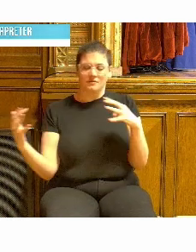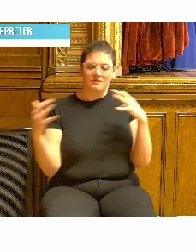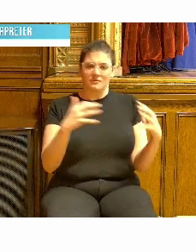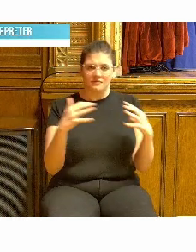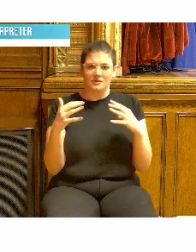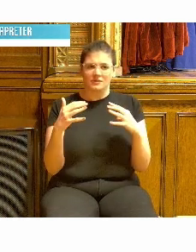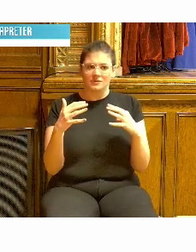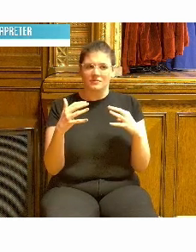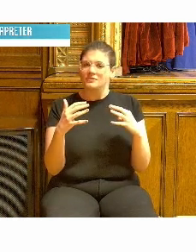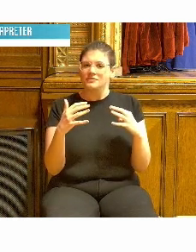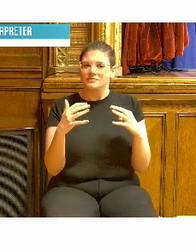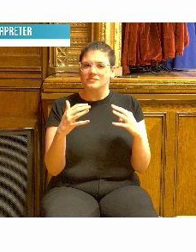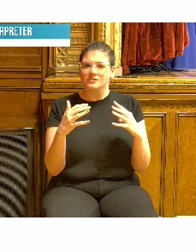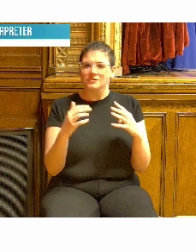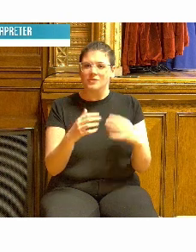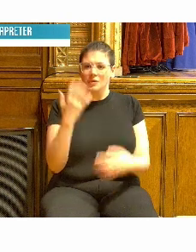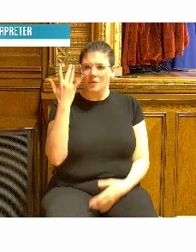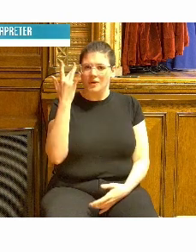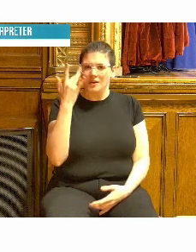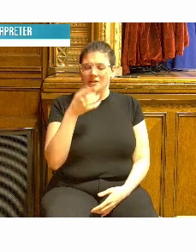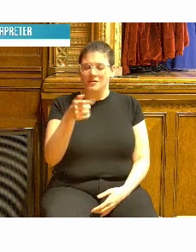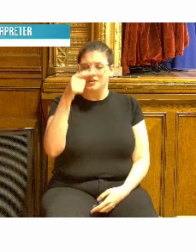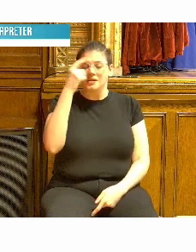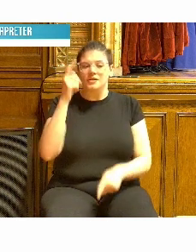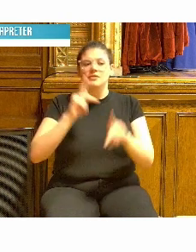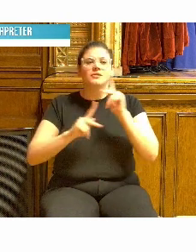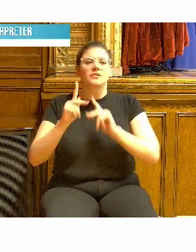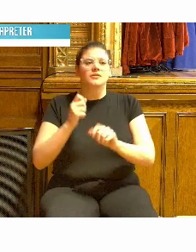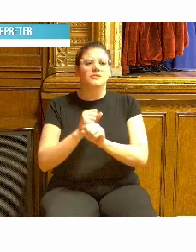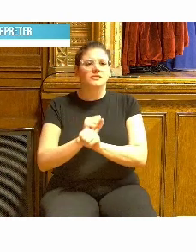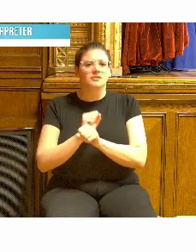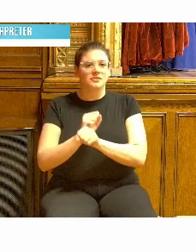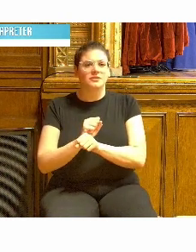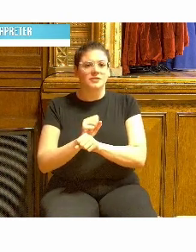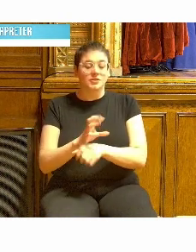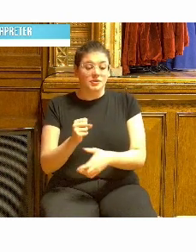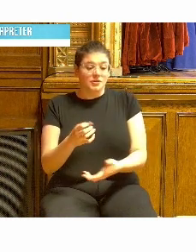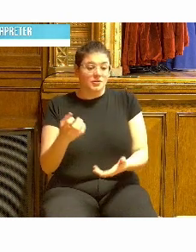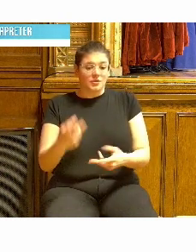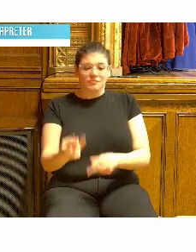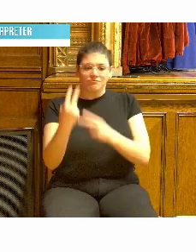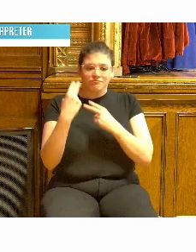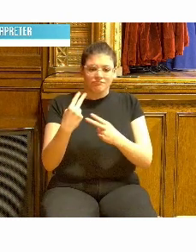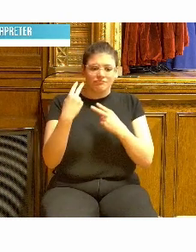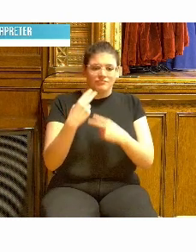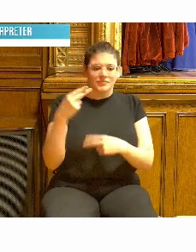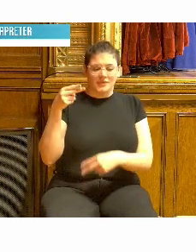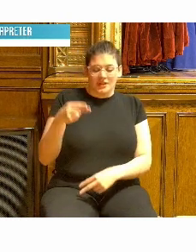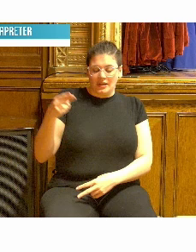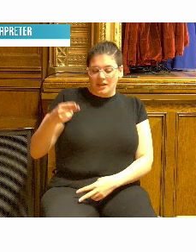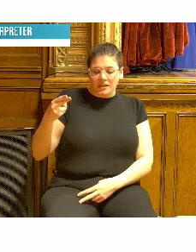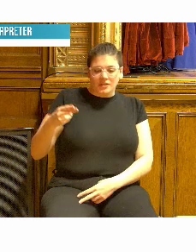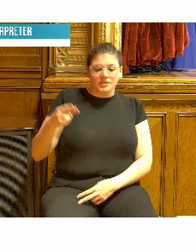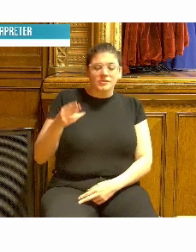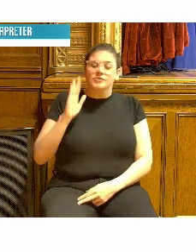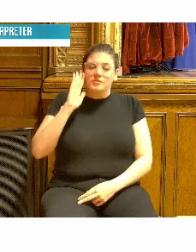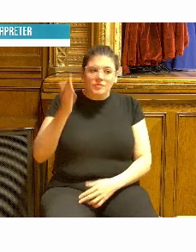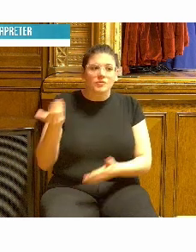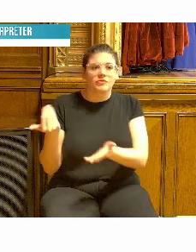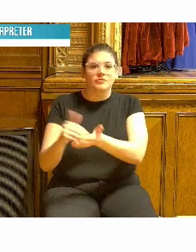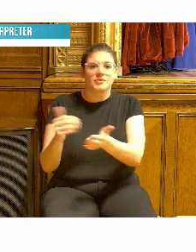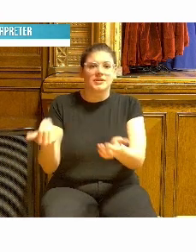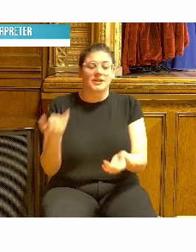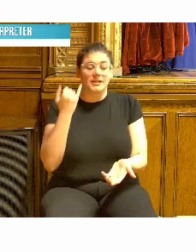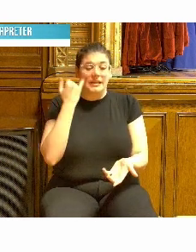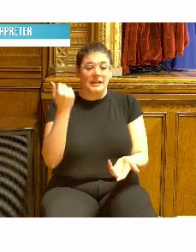You know, they say if you don't learn from history, you're doomed to repeat it. Then you go to the 60s with Dr. King and Malcolm and the